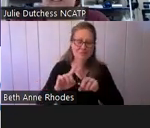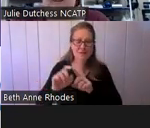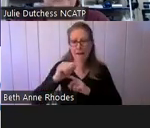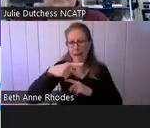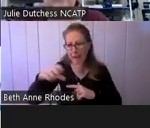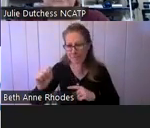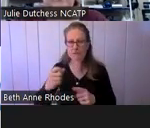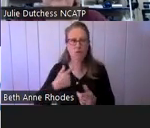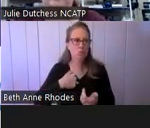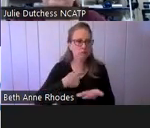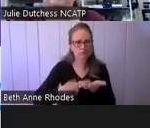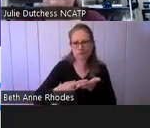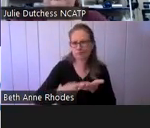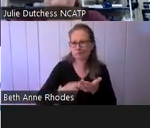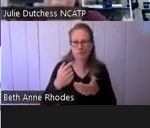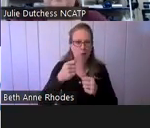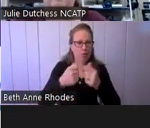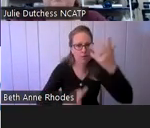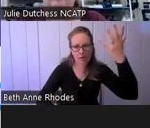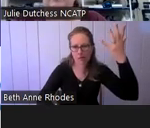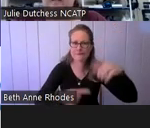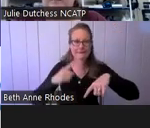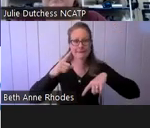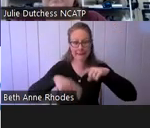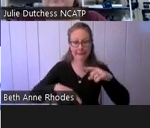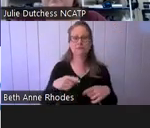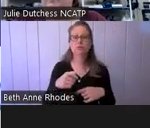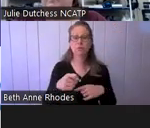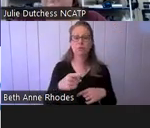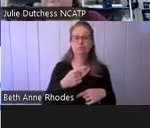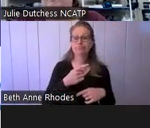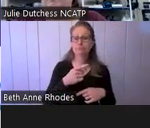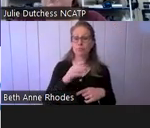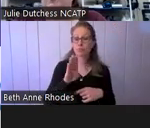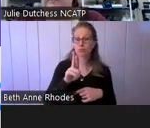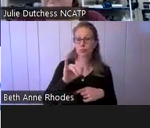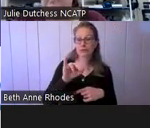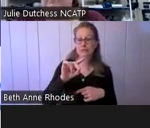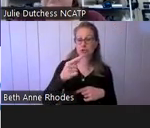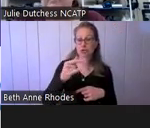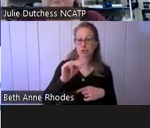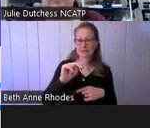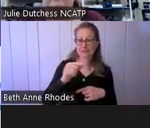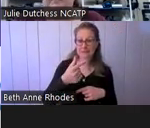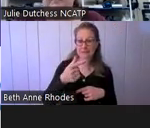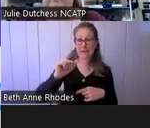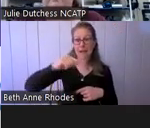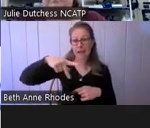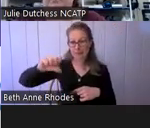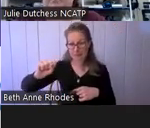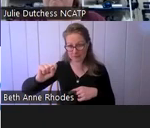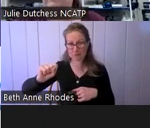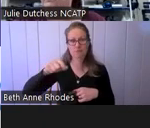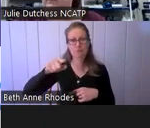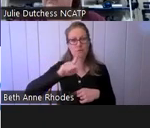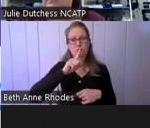talk about. So I wanted to give you these. So Bridging Apps is a really good resource for you to go and click and